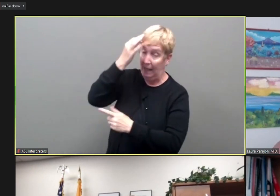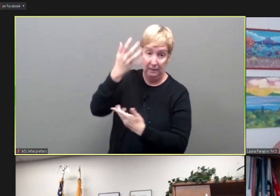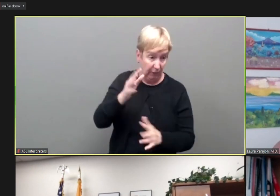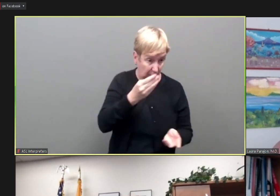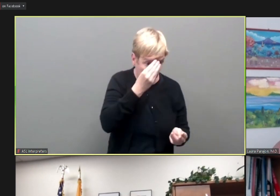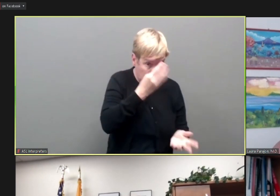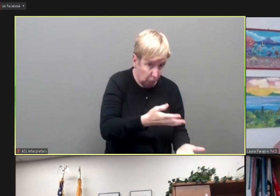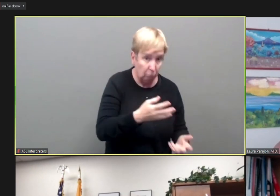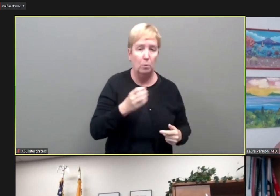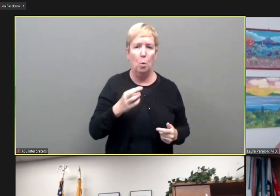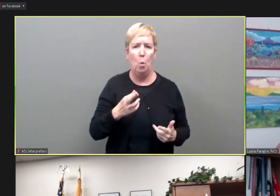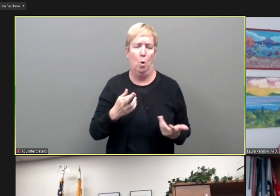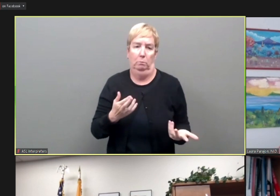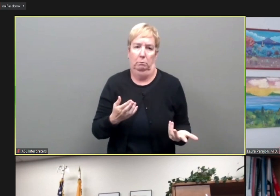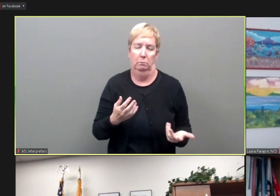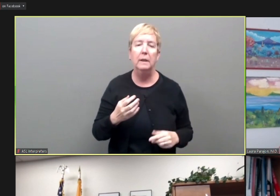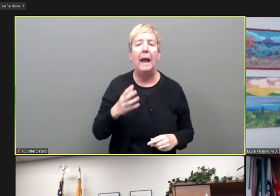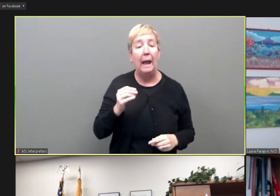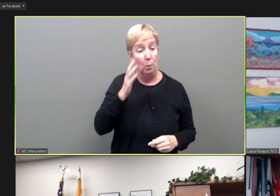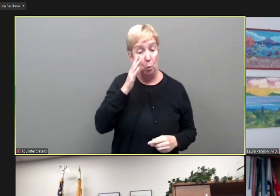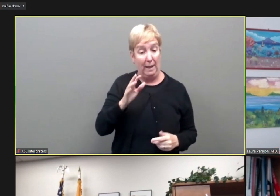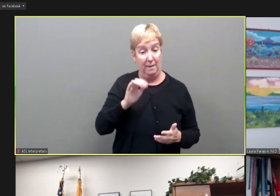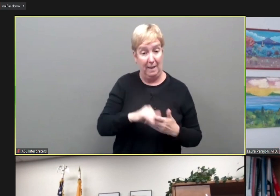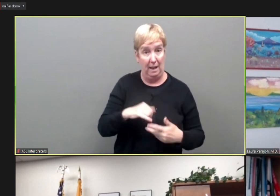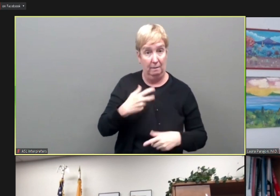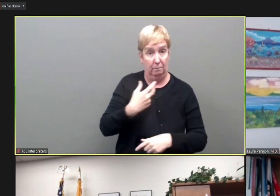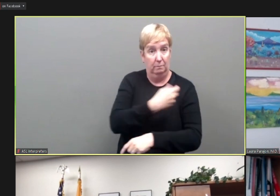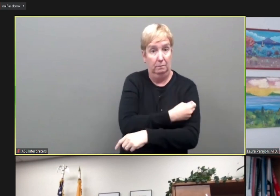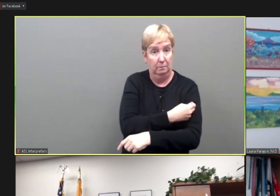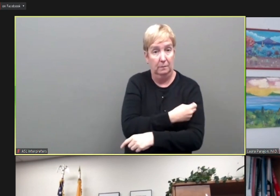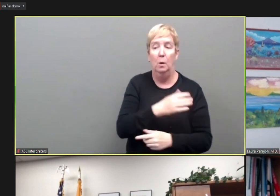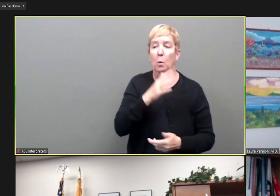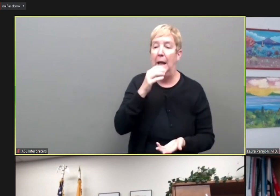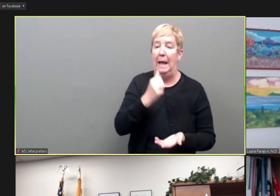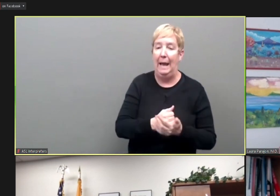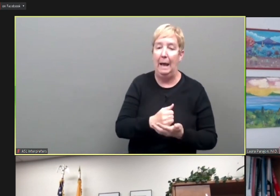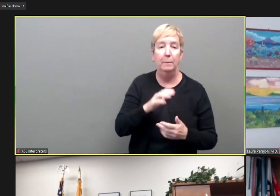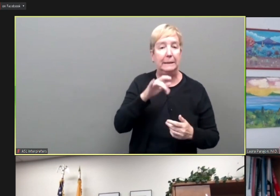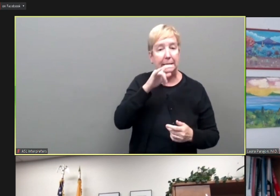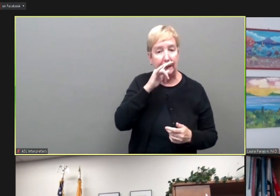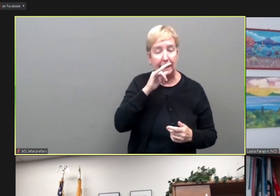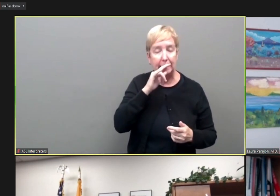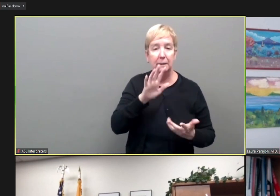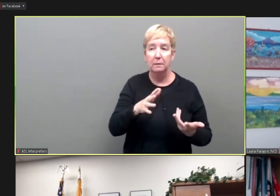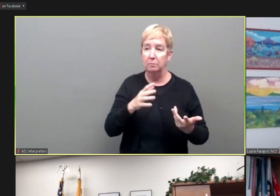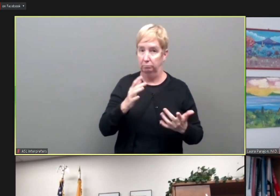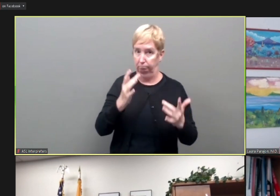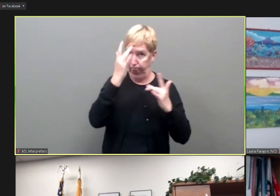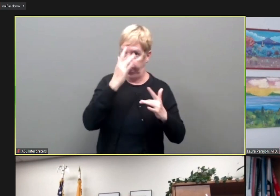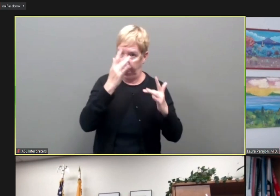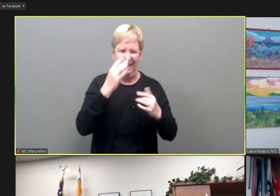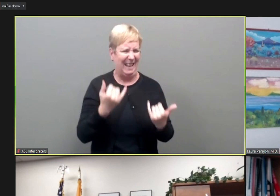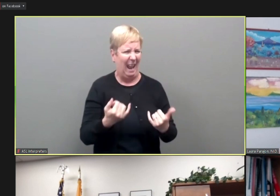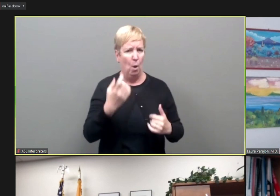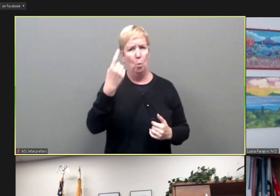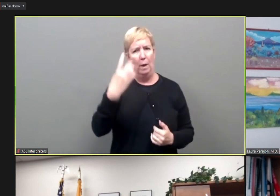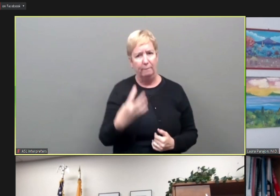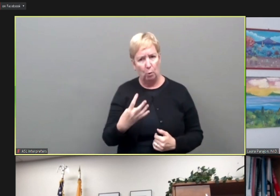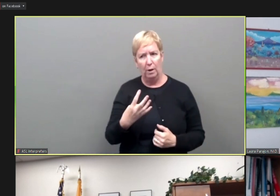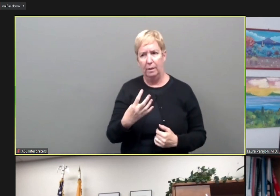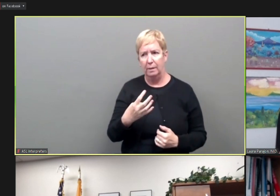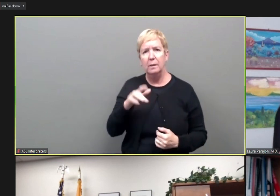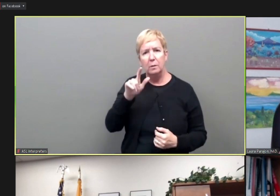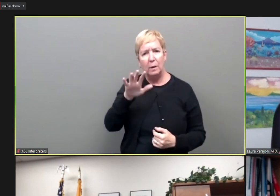that this will help the case counts for kids, because it looks like they're making up 1/4 of new COVID